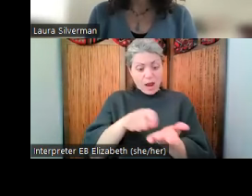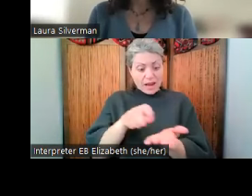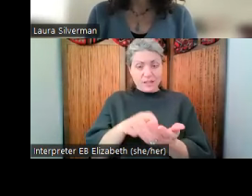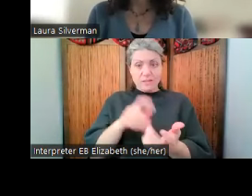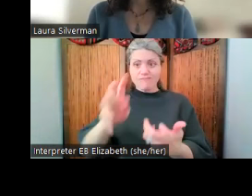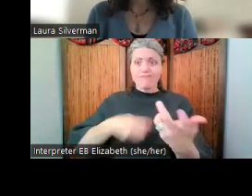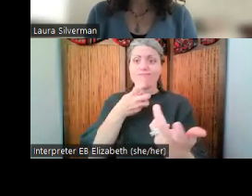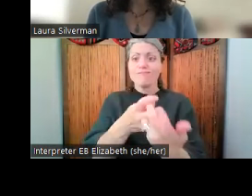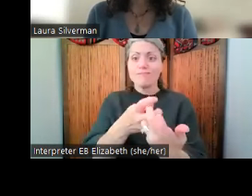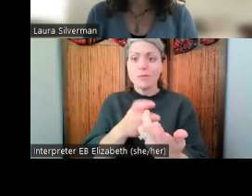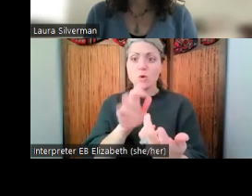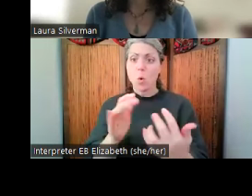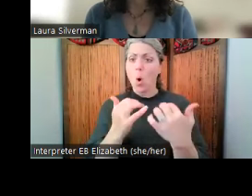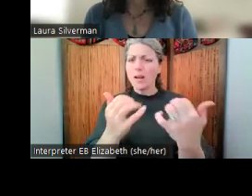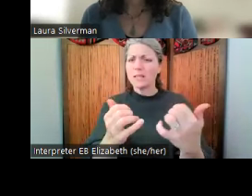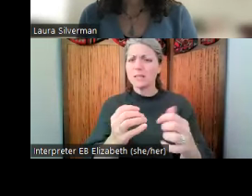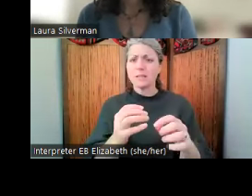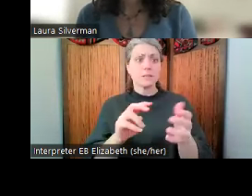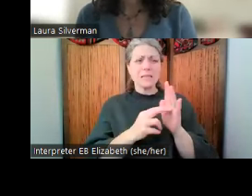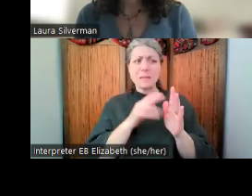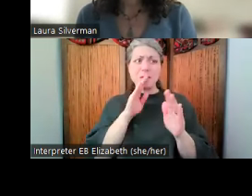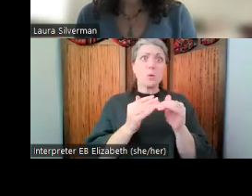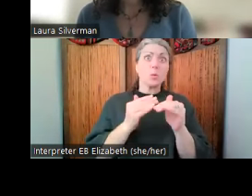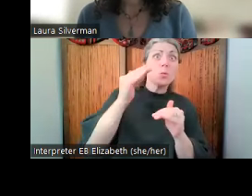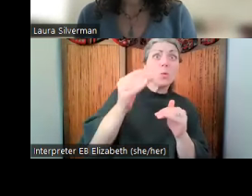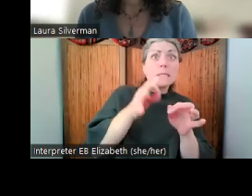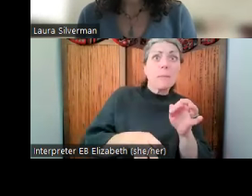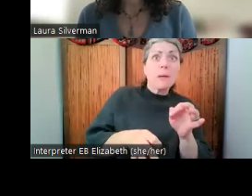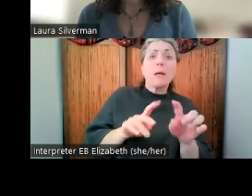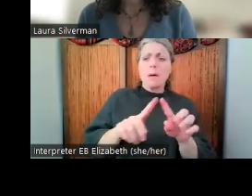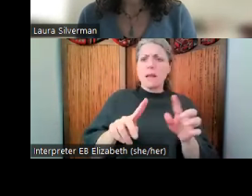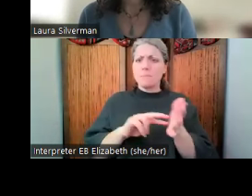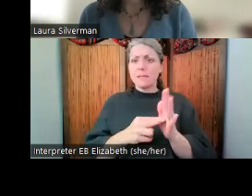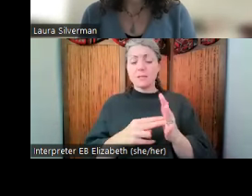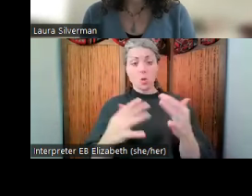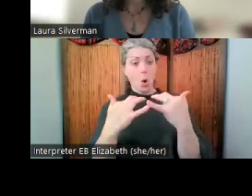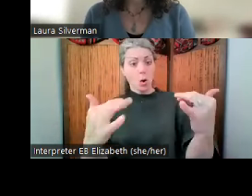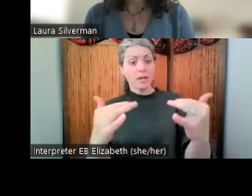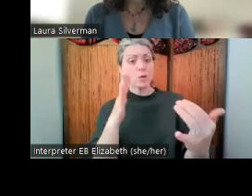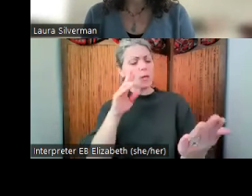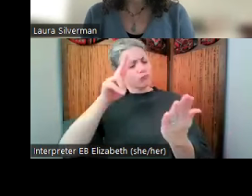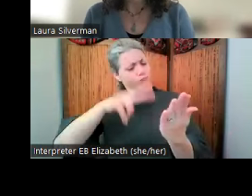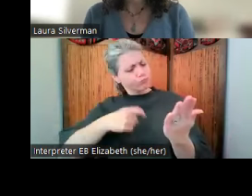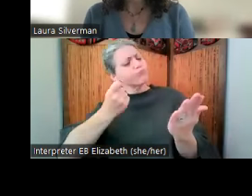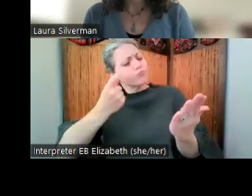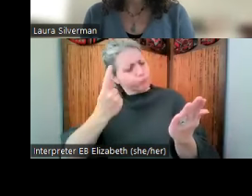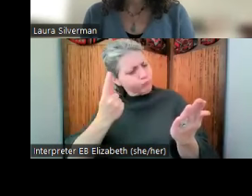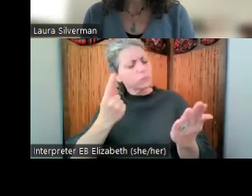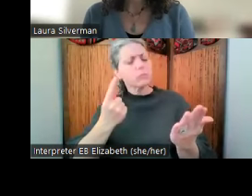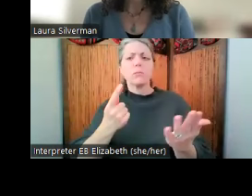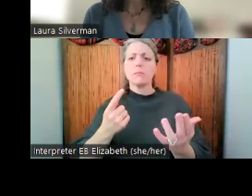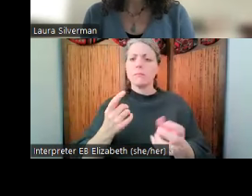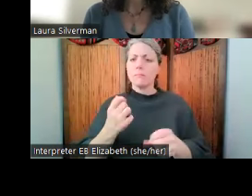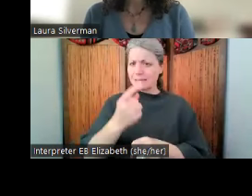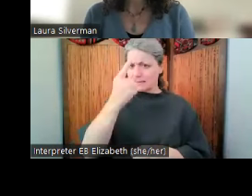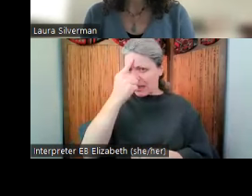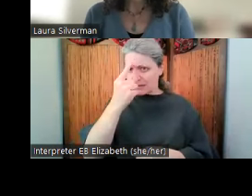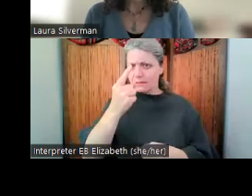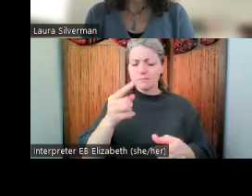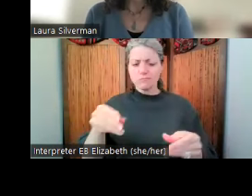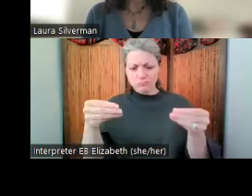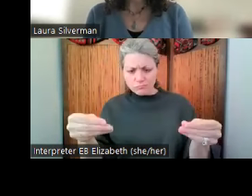very overly simple language. It just means using language that people can easily understand. And the goal is to